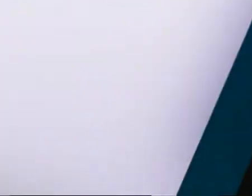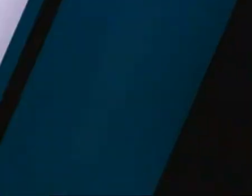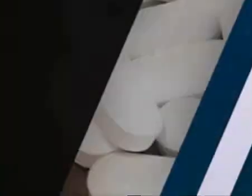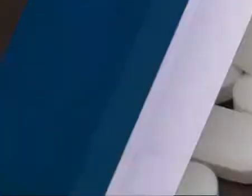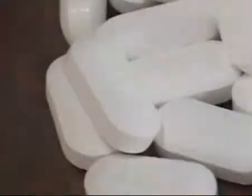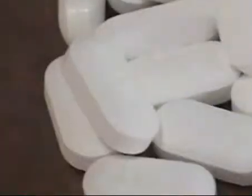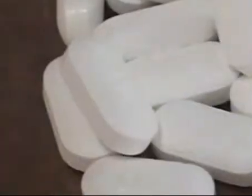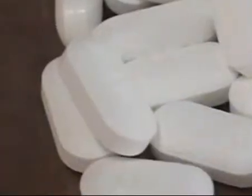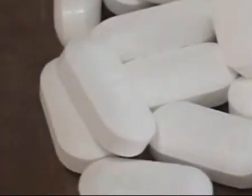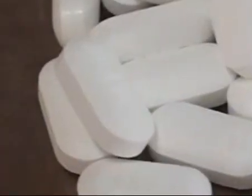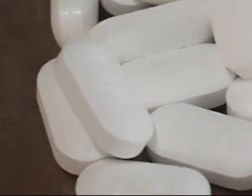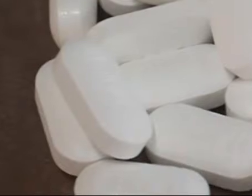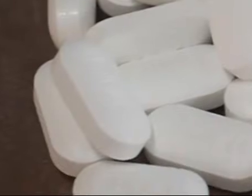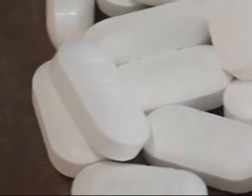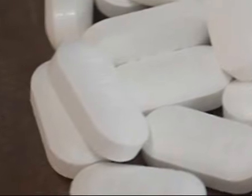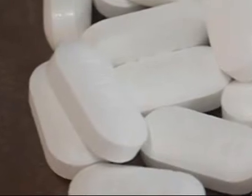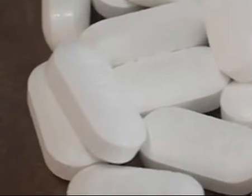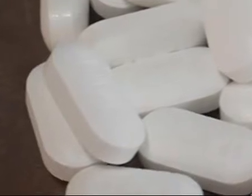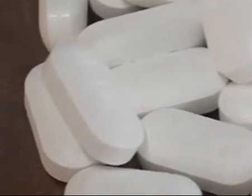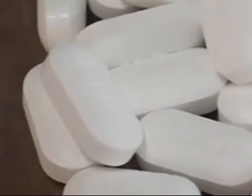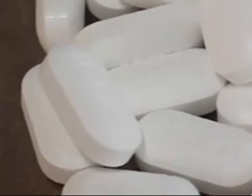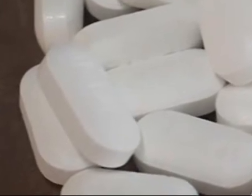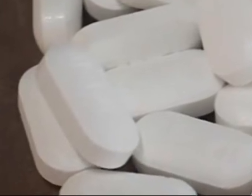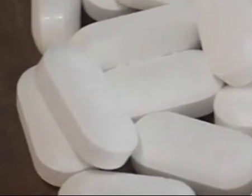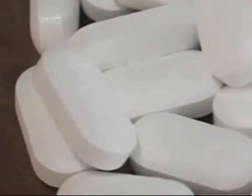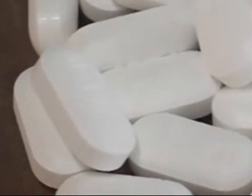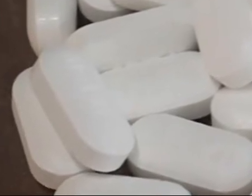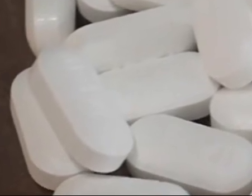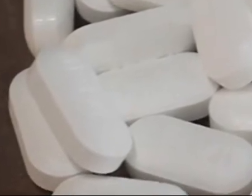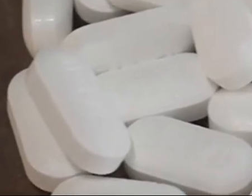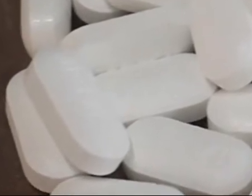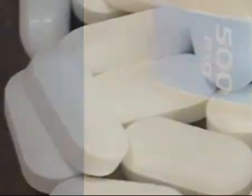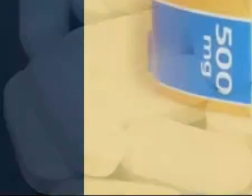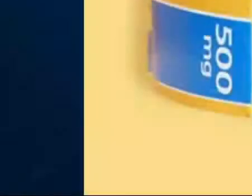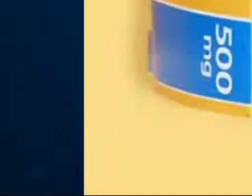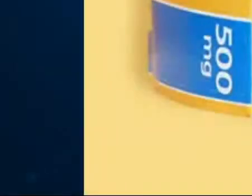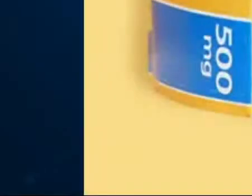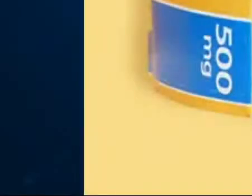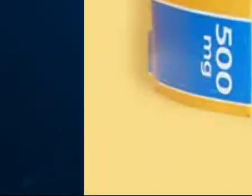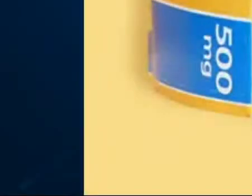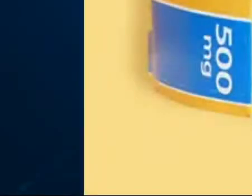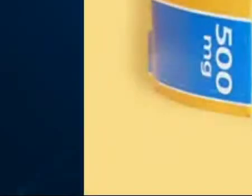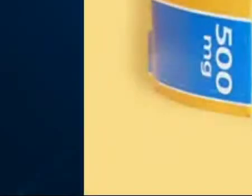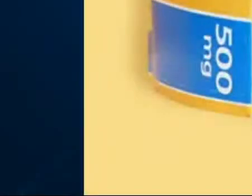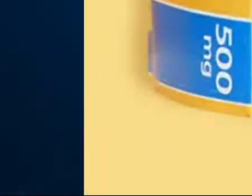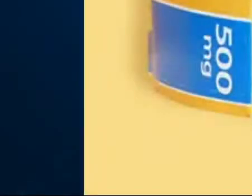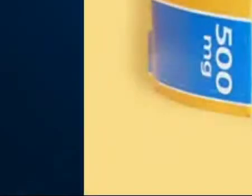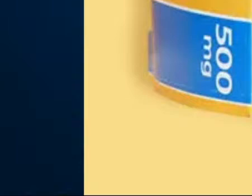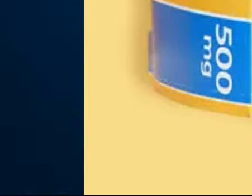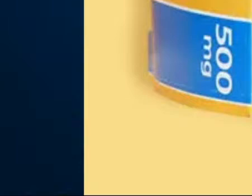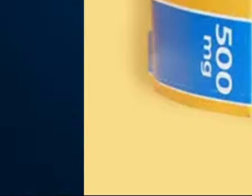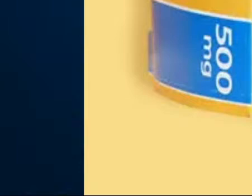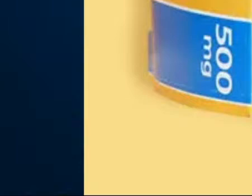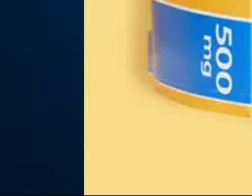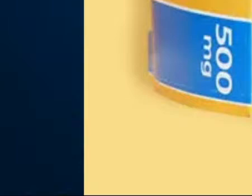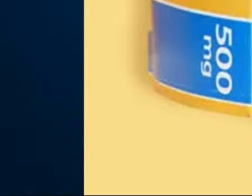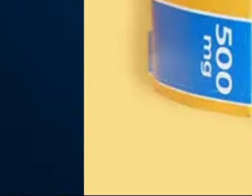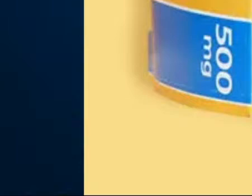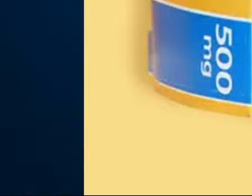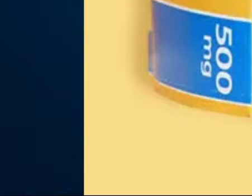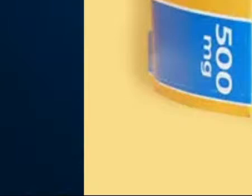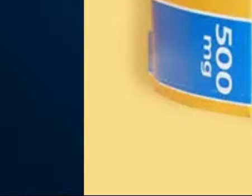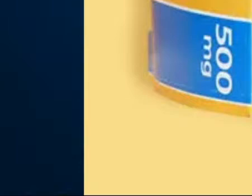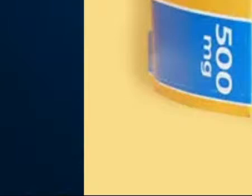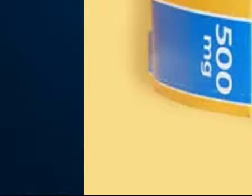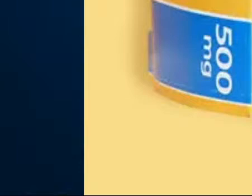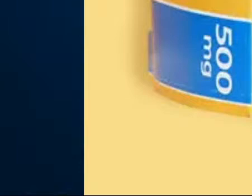diabetes, a new study finds metformin, that pill right there, may cause birth defects. The study published in the